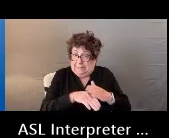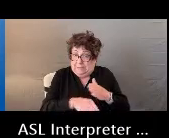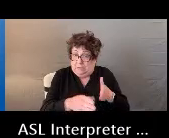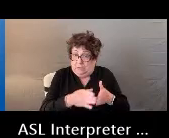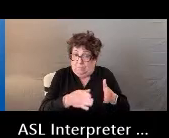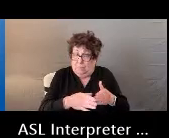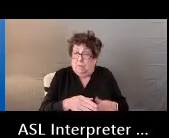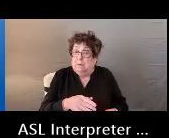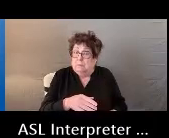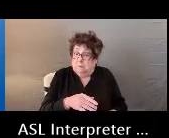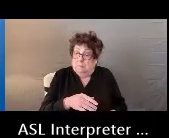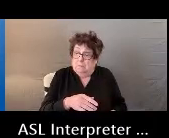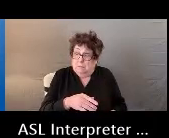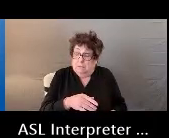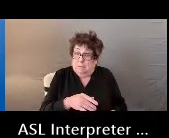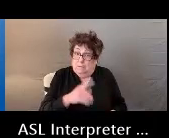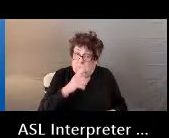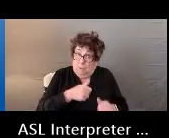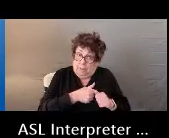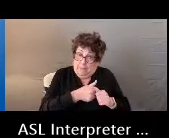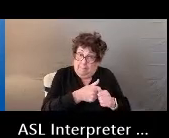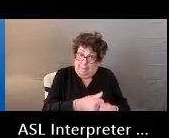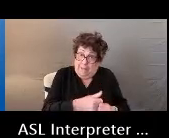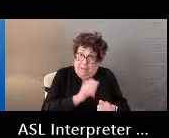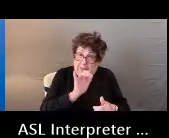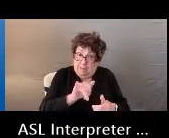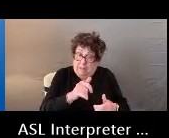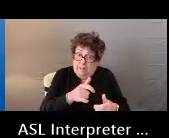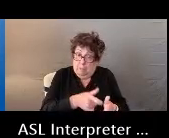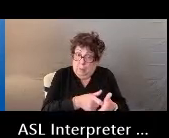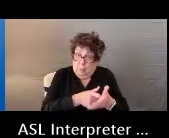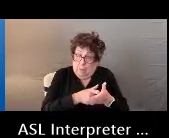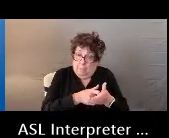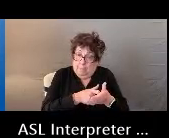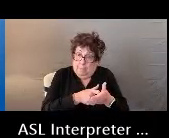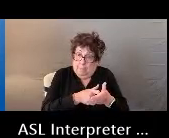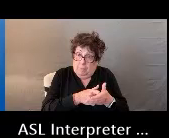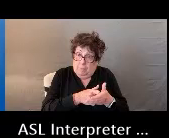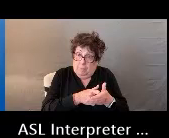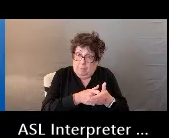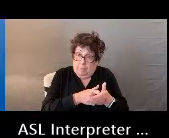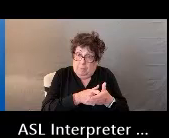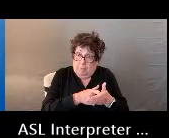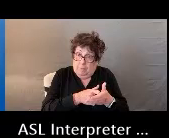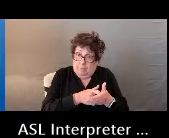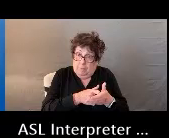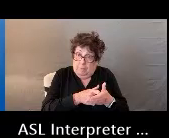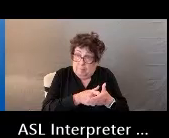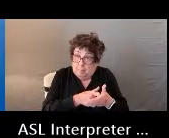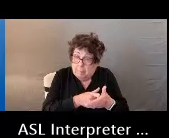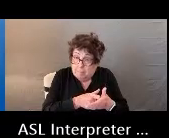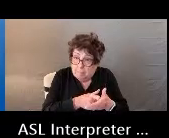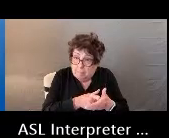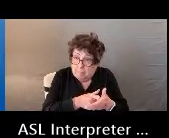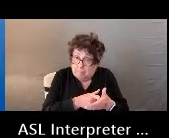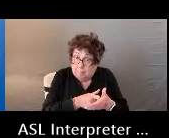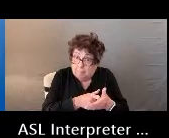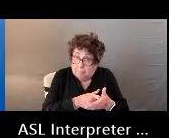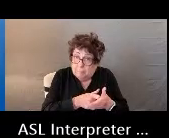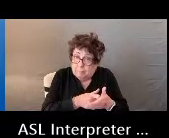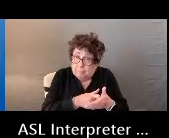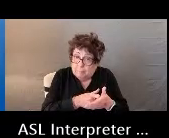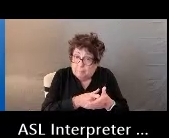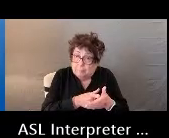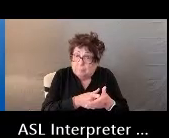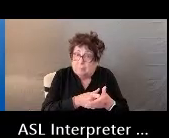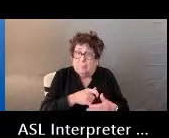or complying with this requirement not only will by complying with this requirement, not